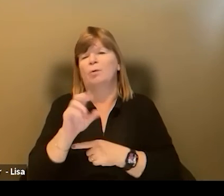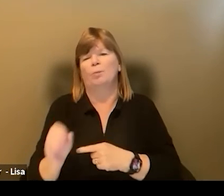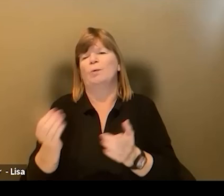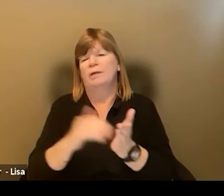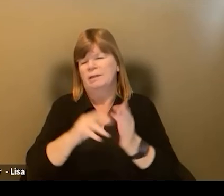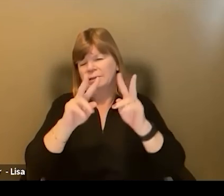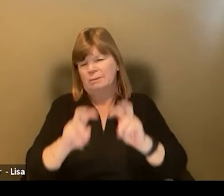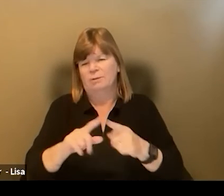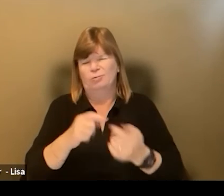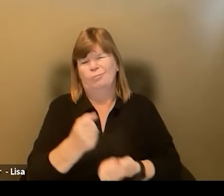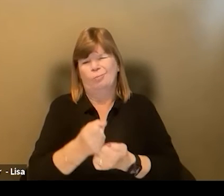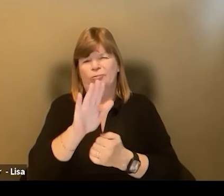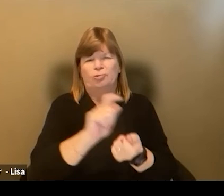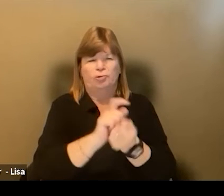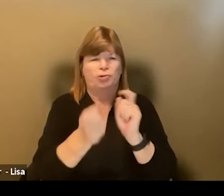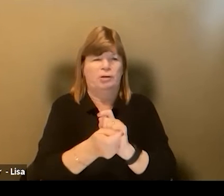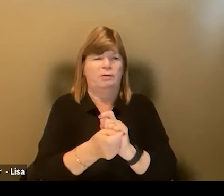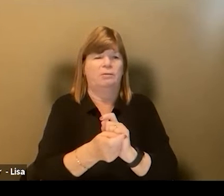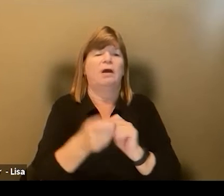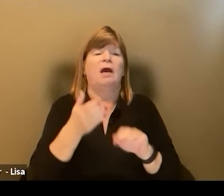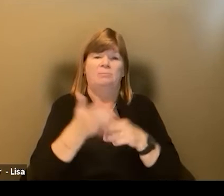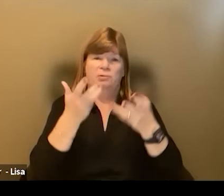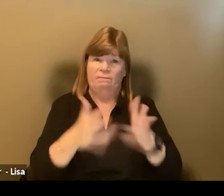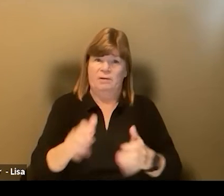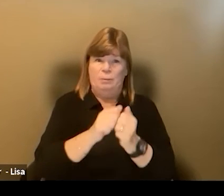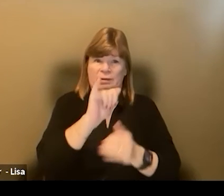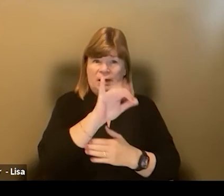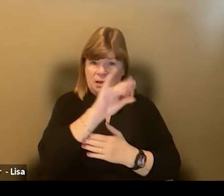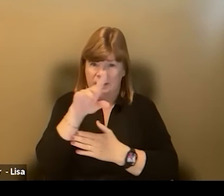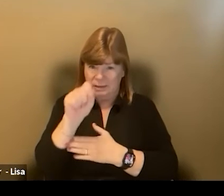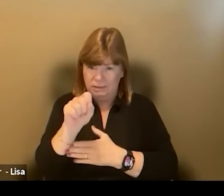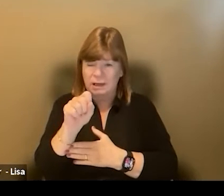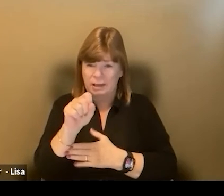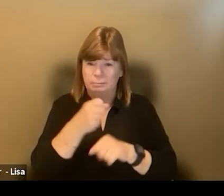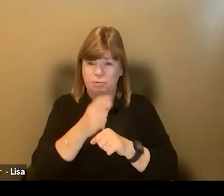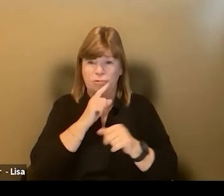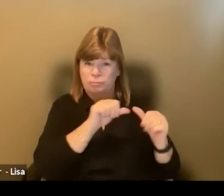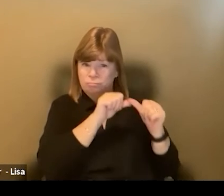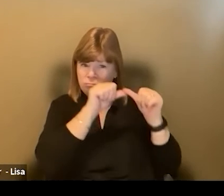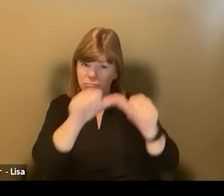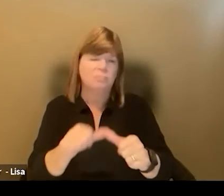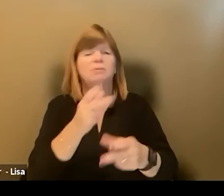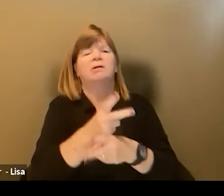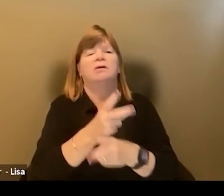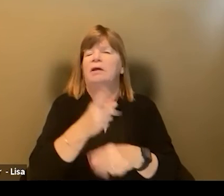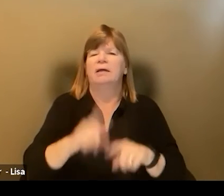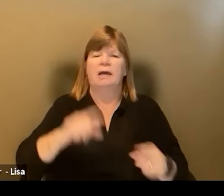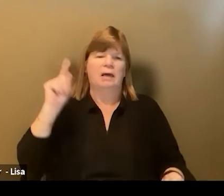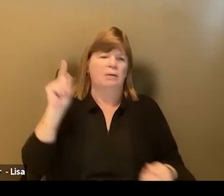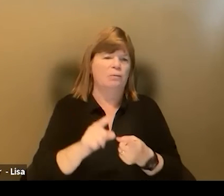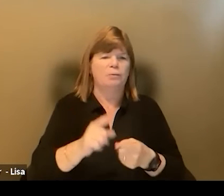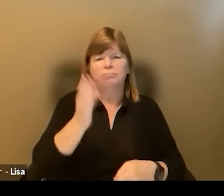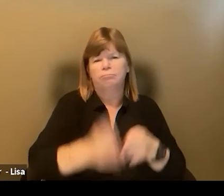reassessment supporting the change. And then following the 90-day continuity of care period, Services may not be reduced